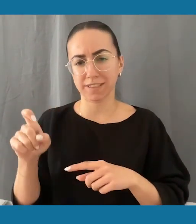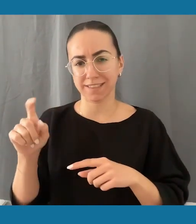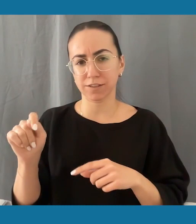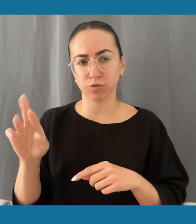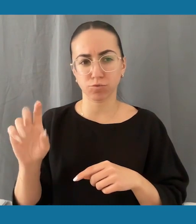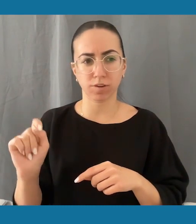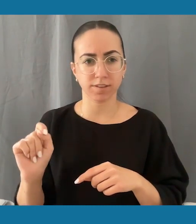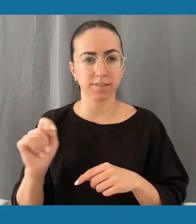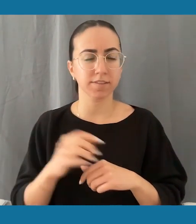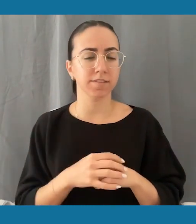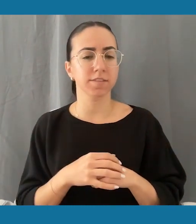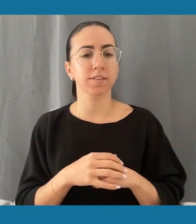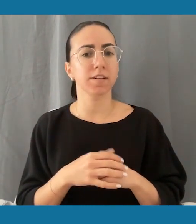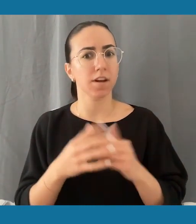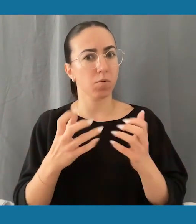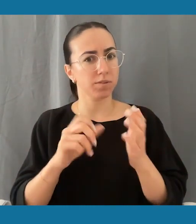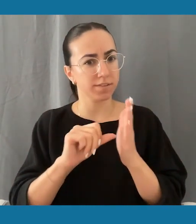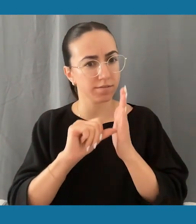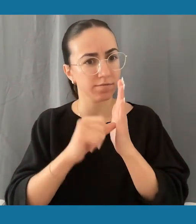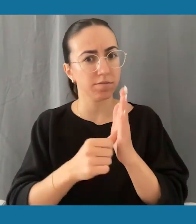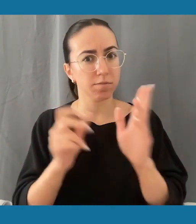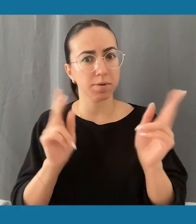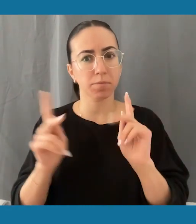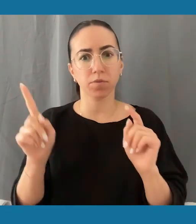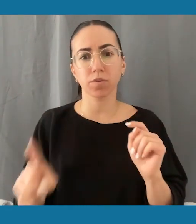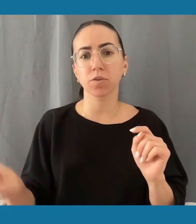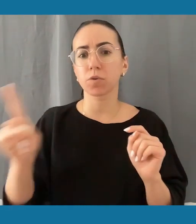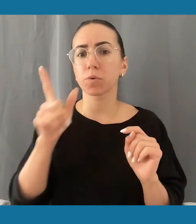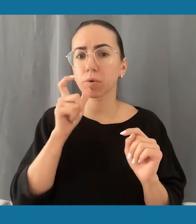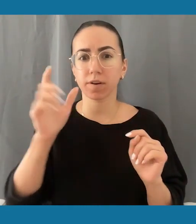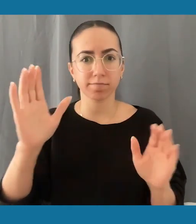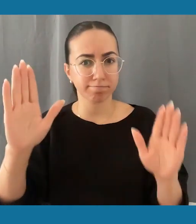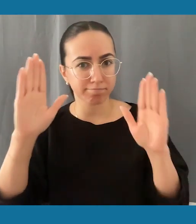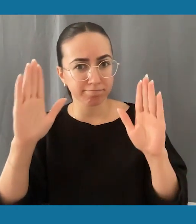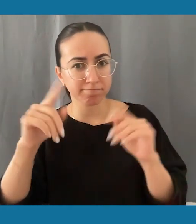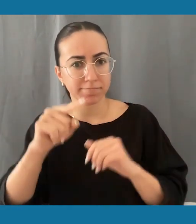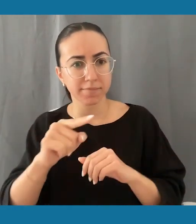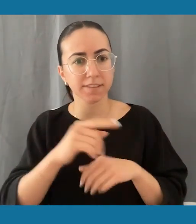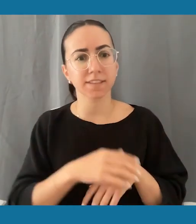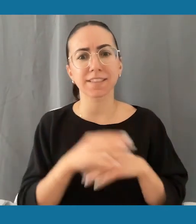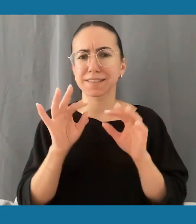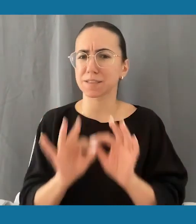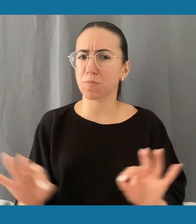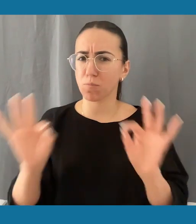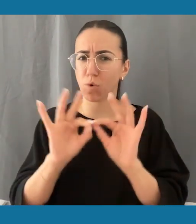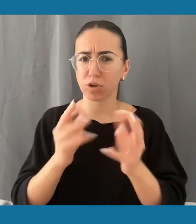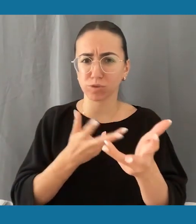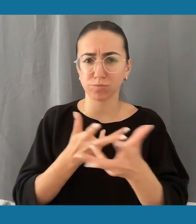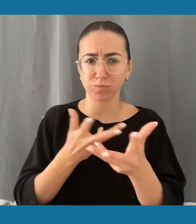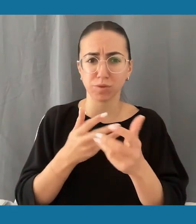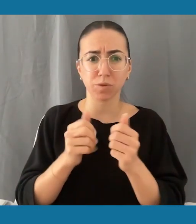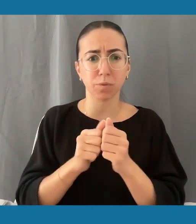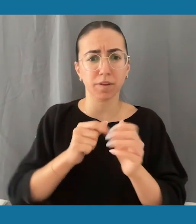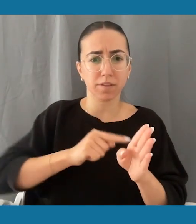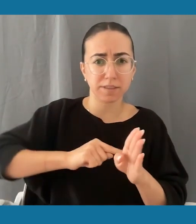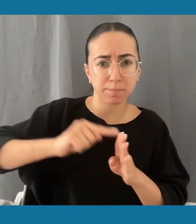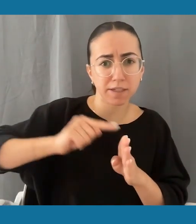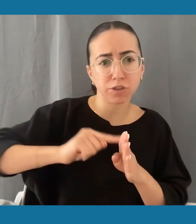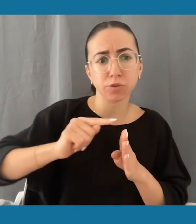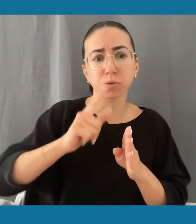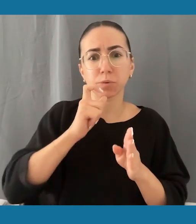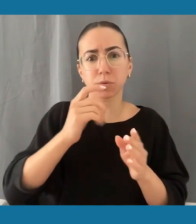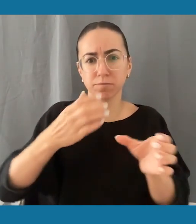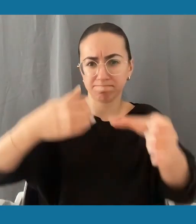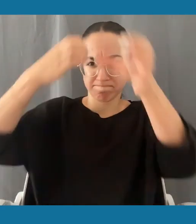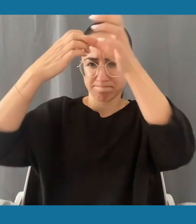of you out there and listening to this, how important it is to work with a specialist in the area of special needs planning to draft your special